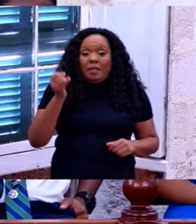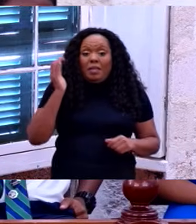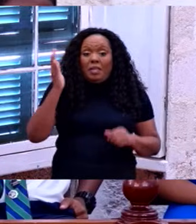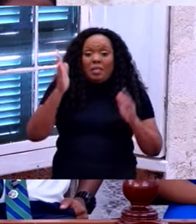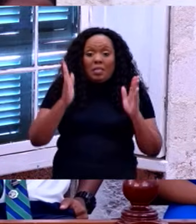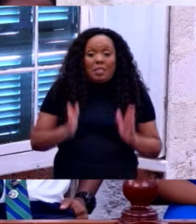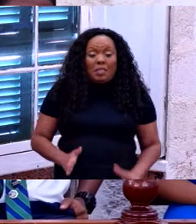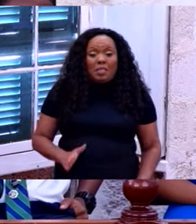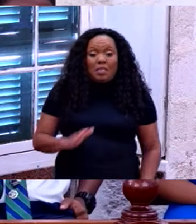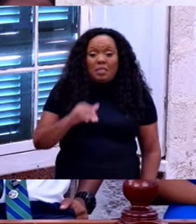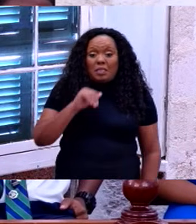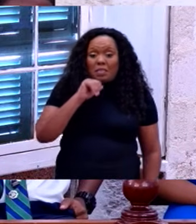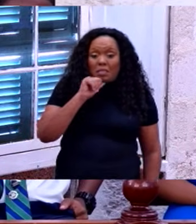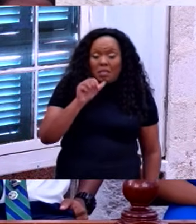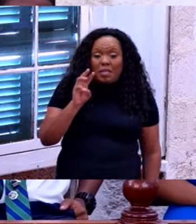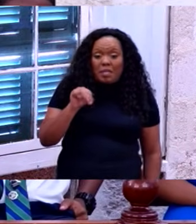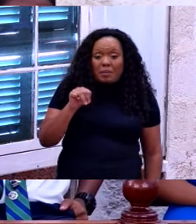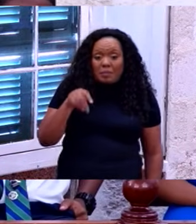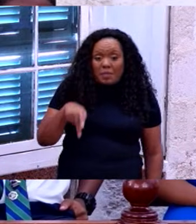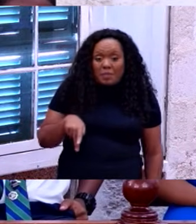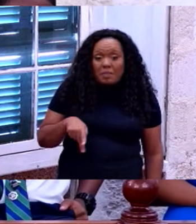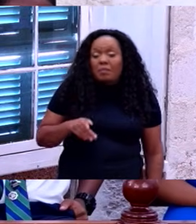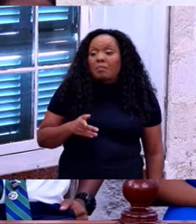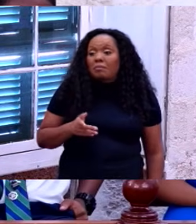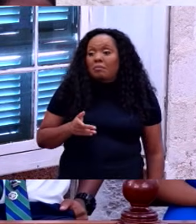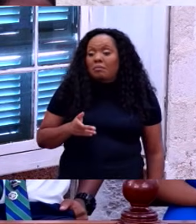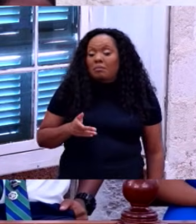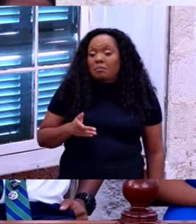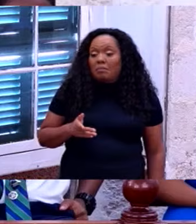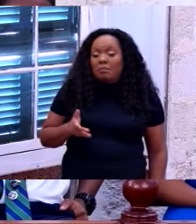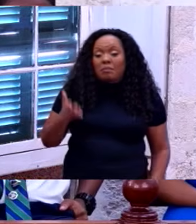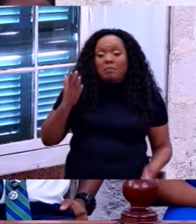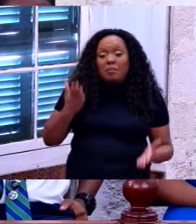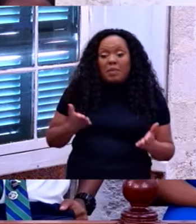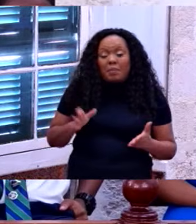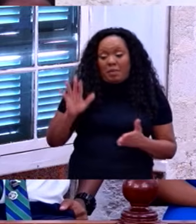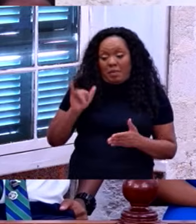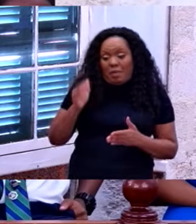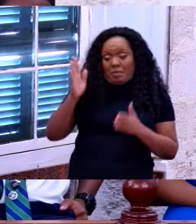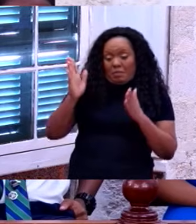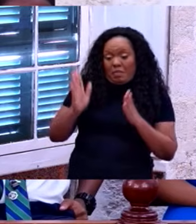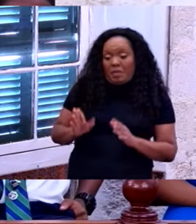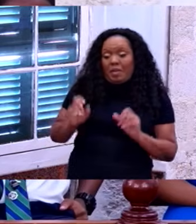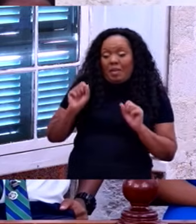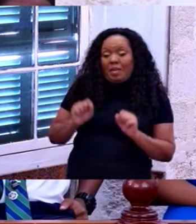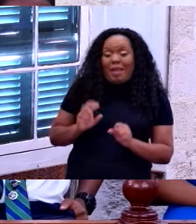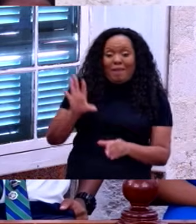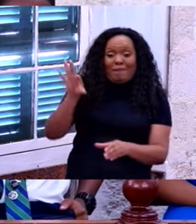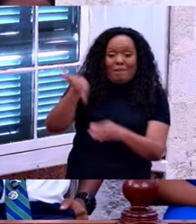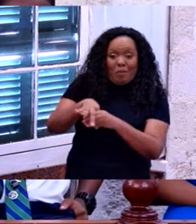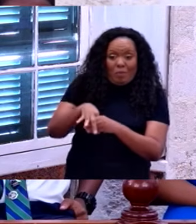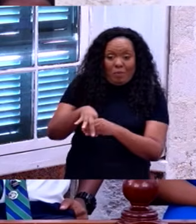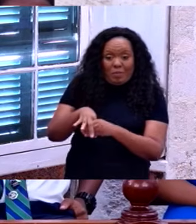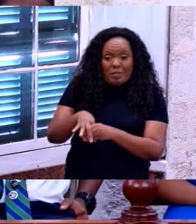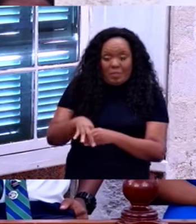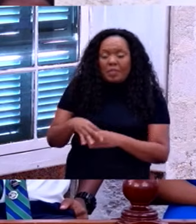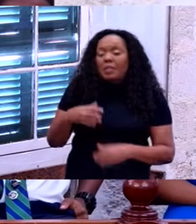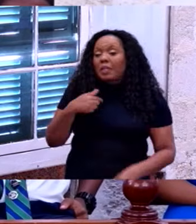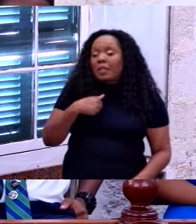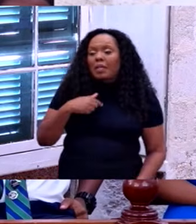vote. Now, we understand, and I heard the leader of government business speak to the issues